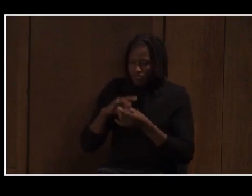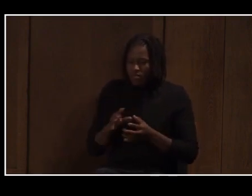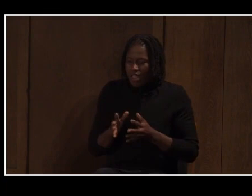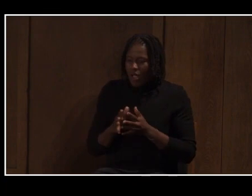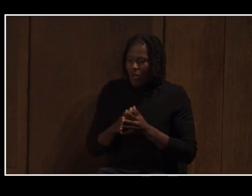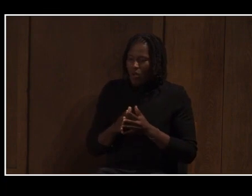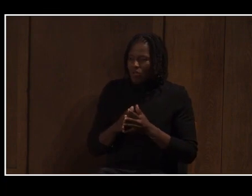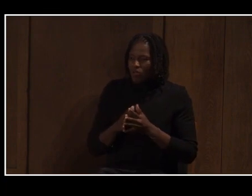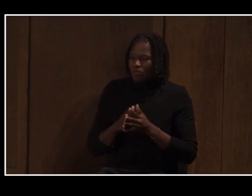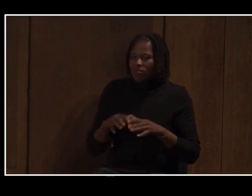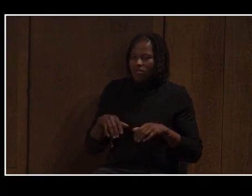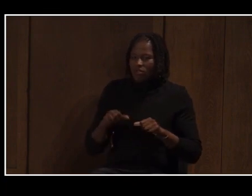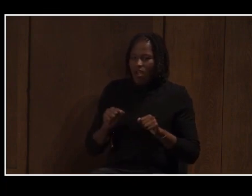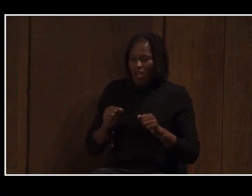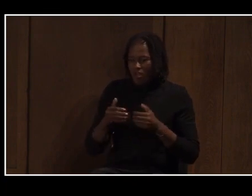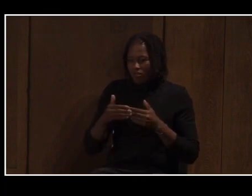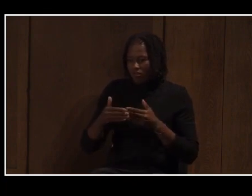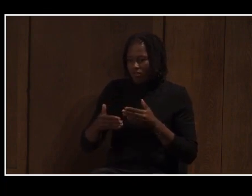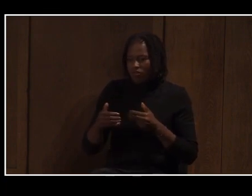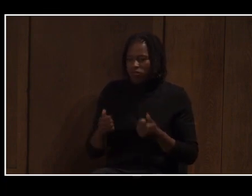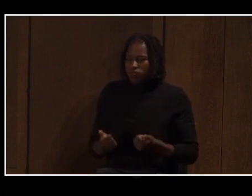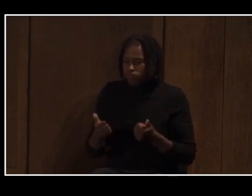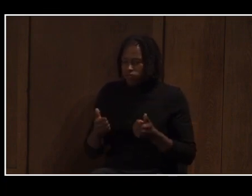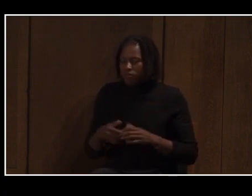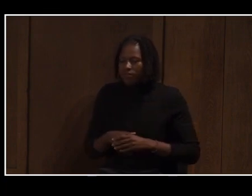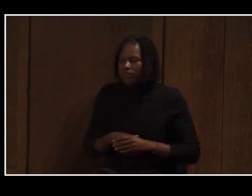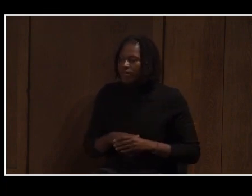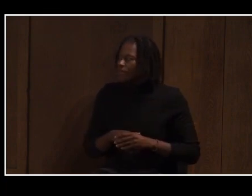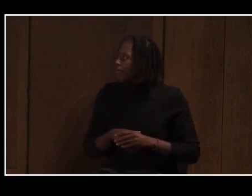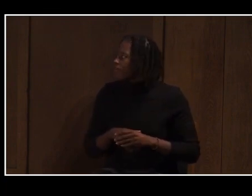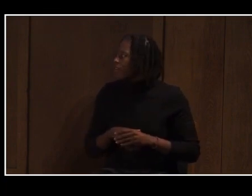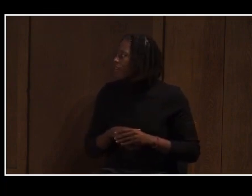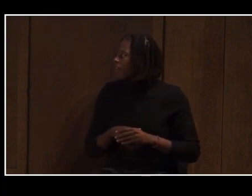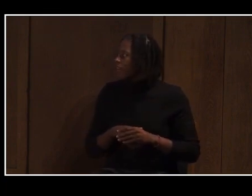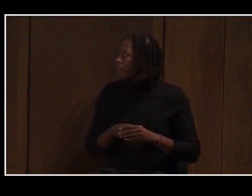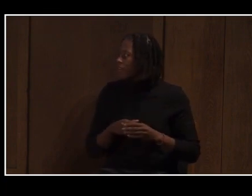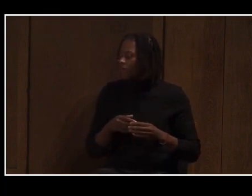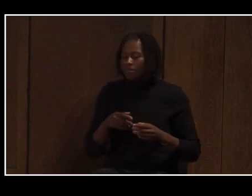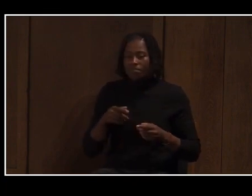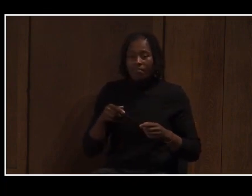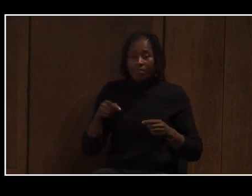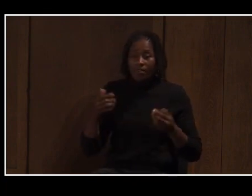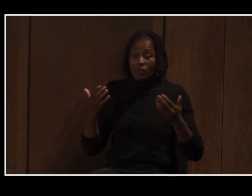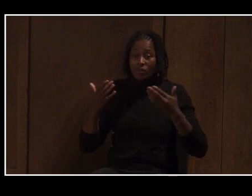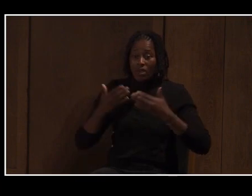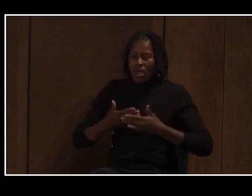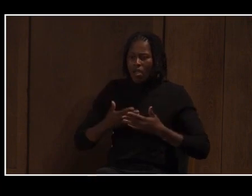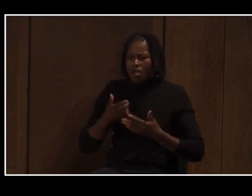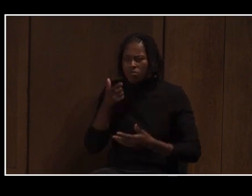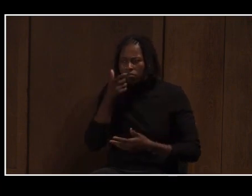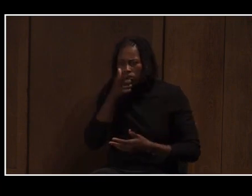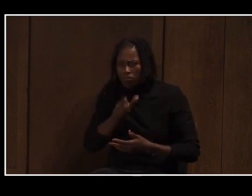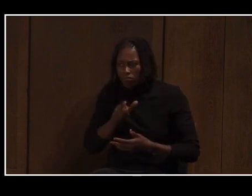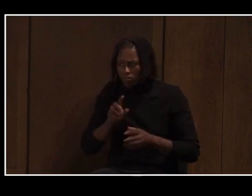off. I'm just going to introduce David Bailey, who we are so lucky to have this evening. It's really